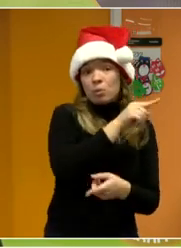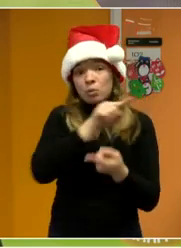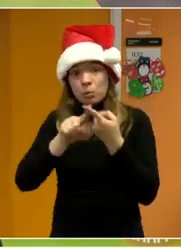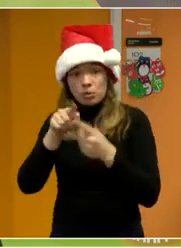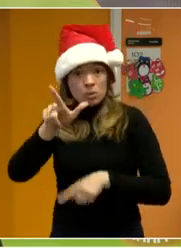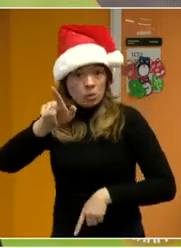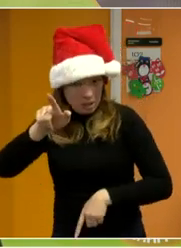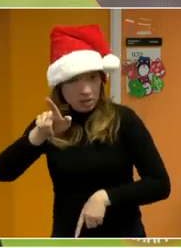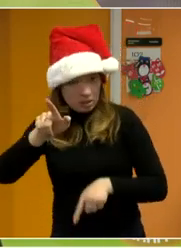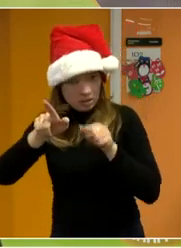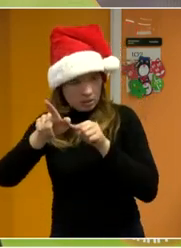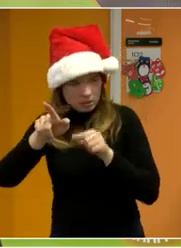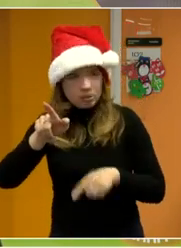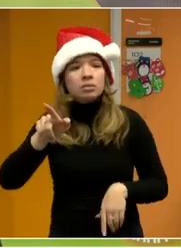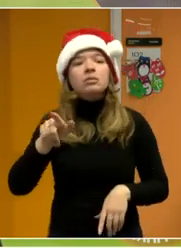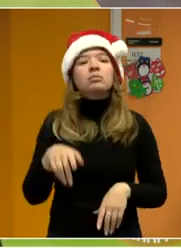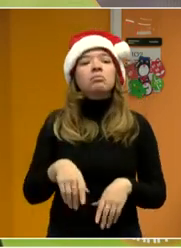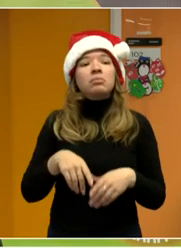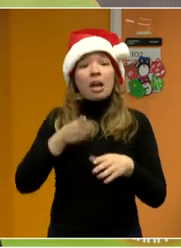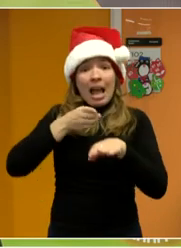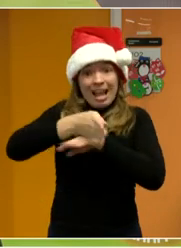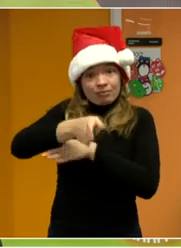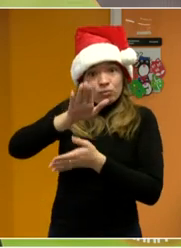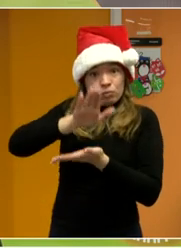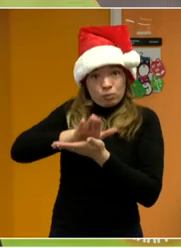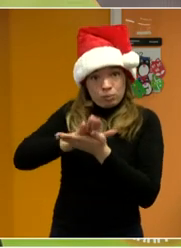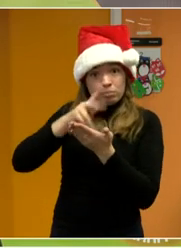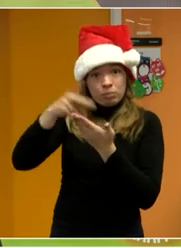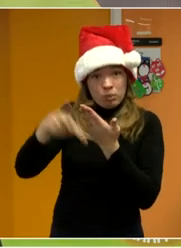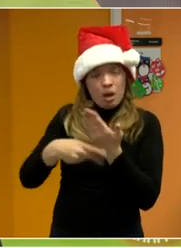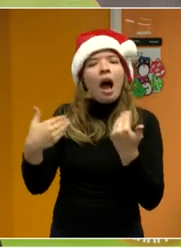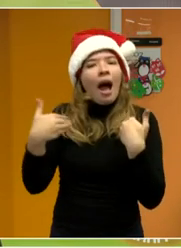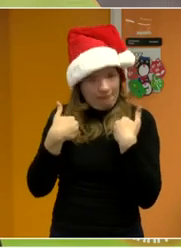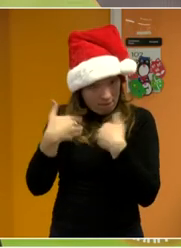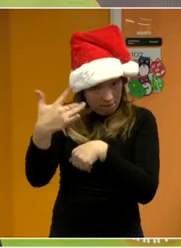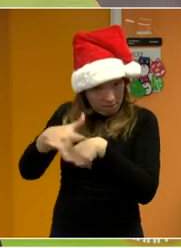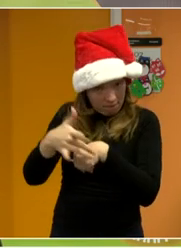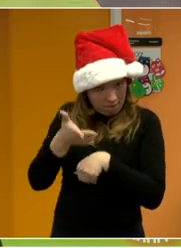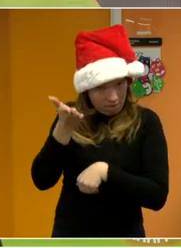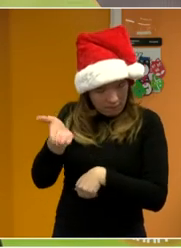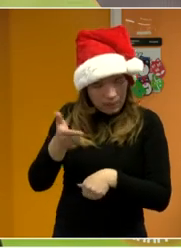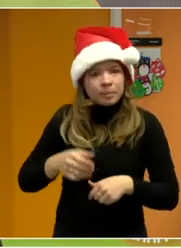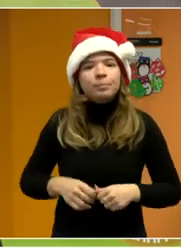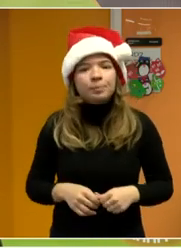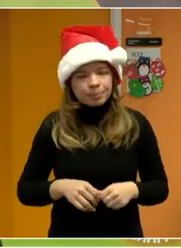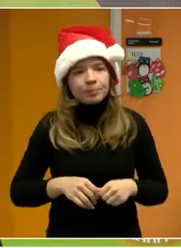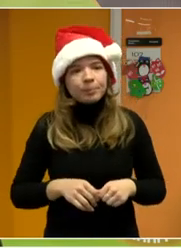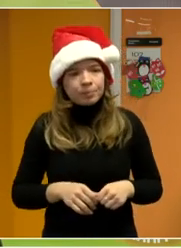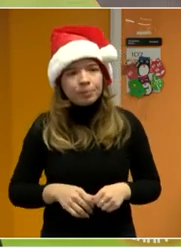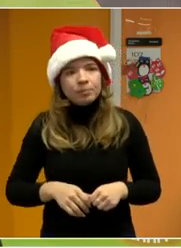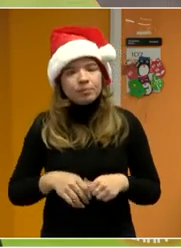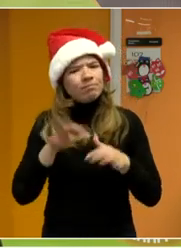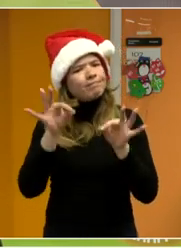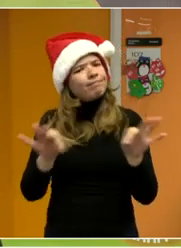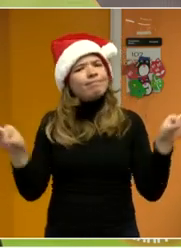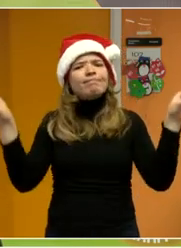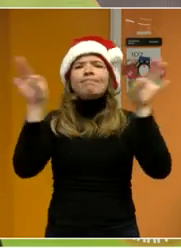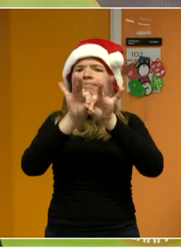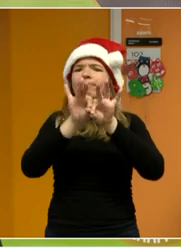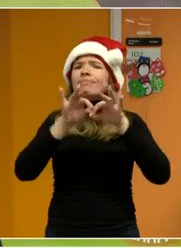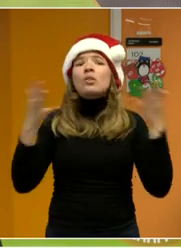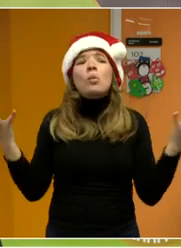have after-school programming available. But what is most important is that they are safe places where